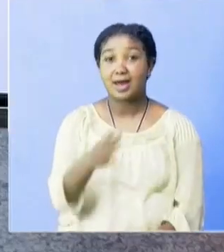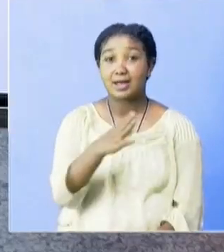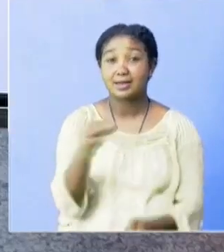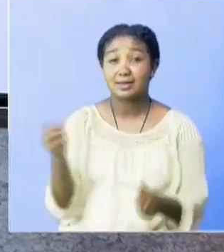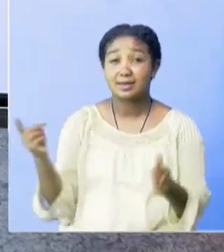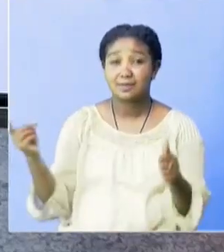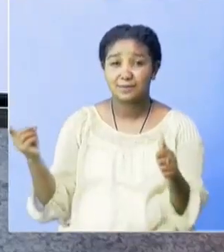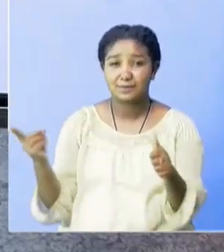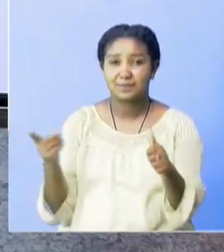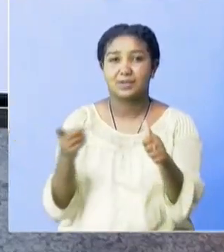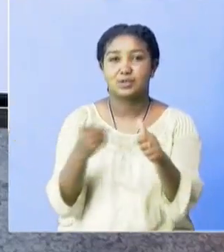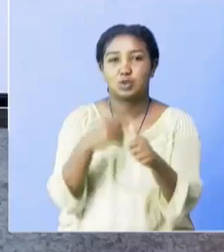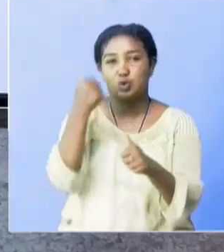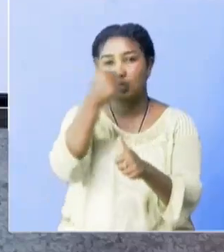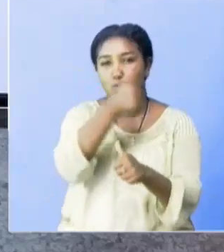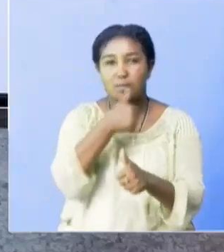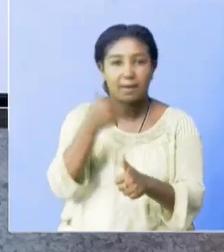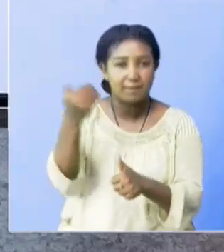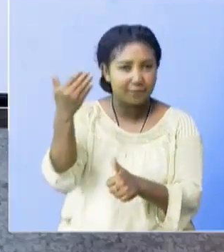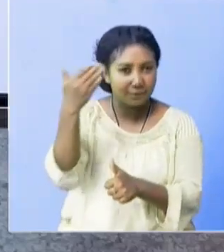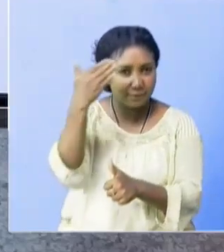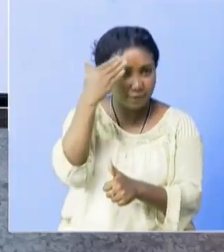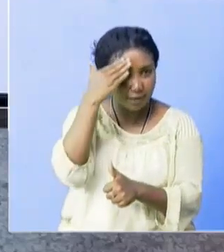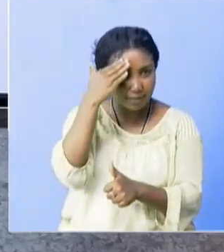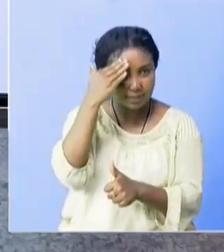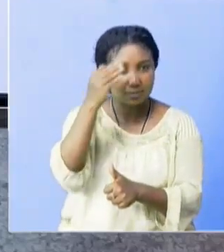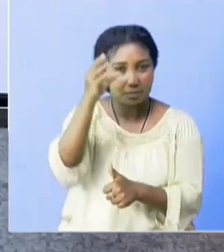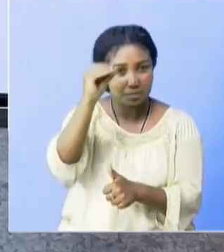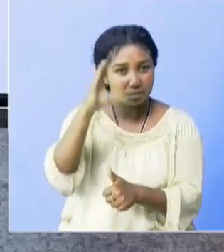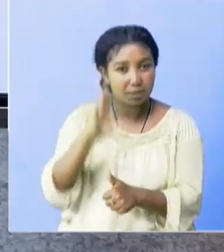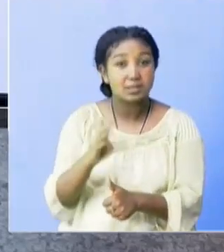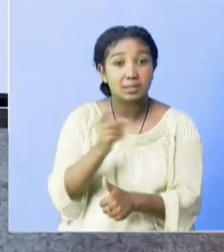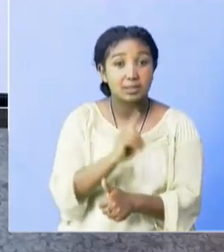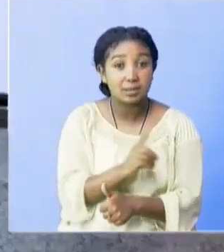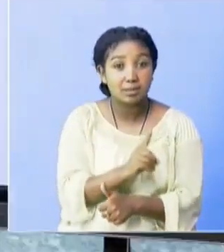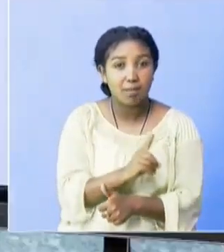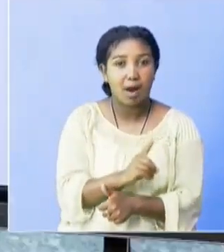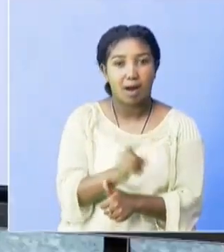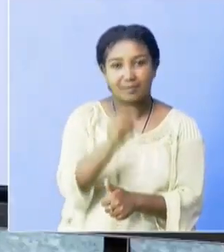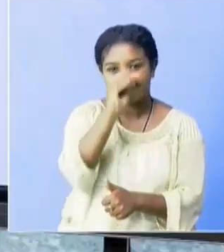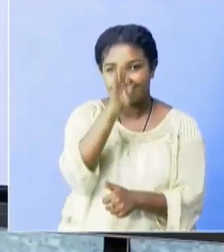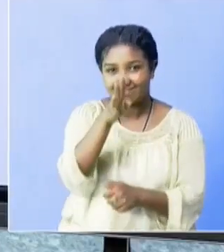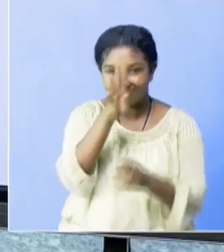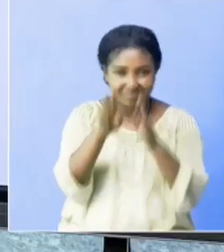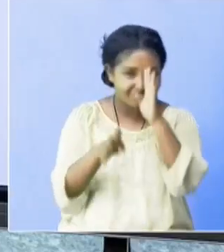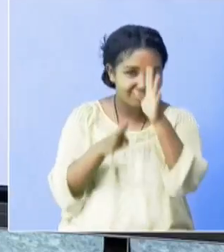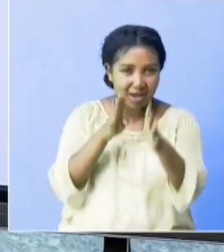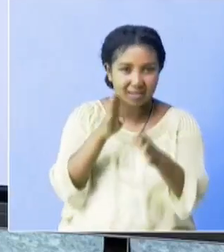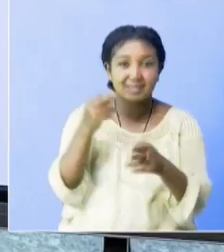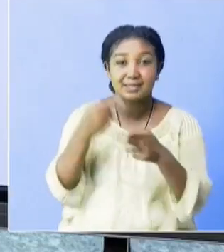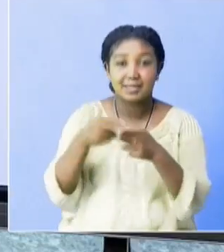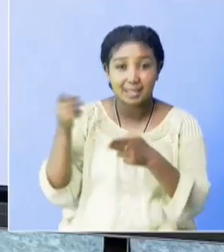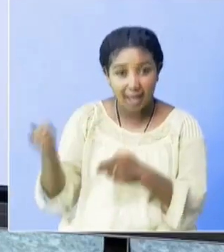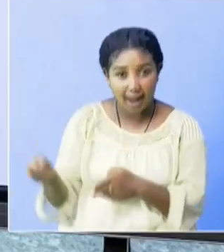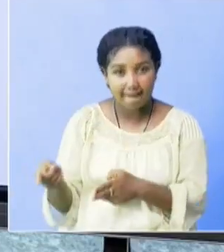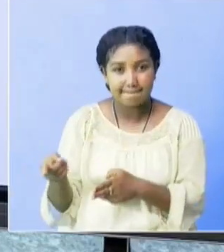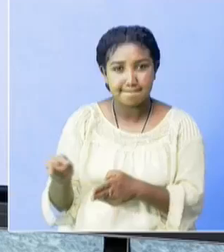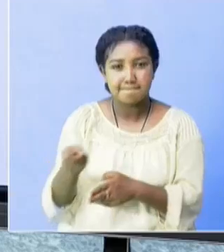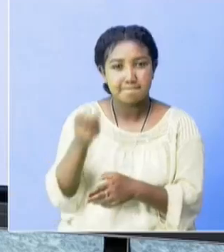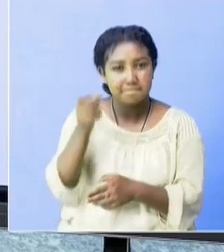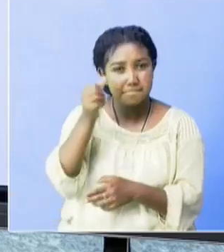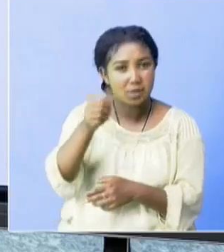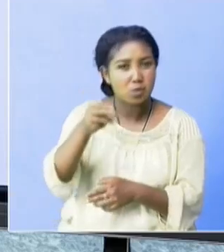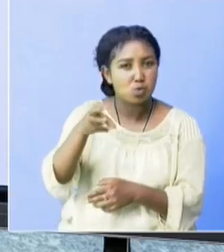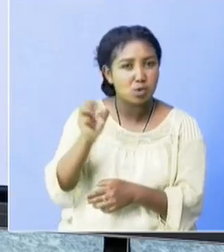the first Ethiopian famous people is the scientist, and he